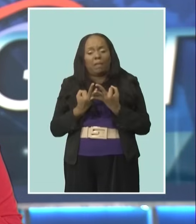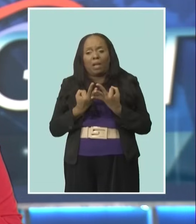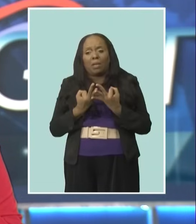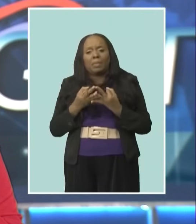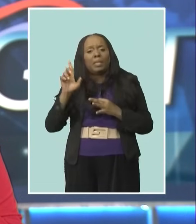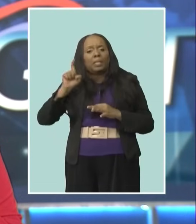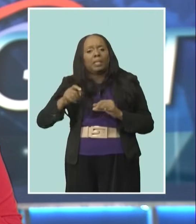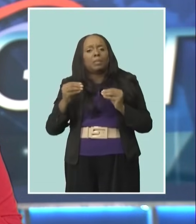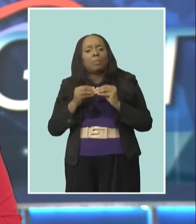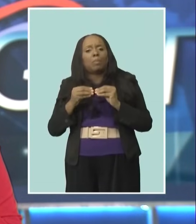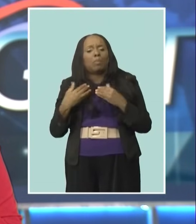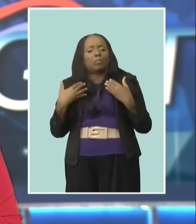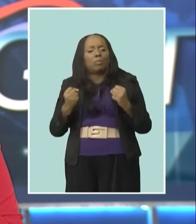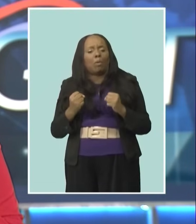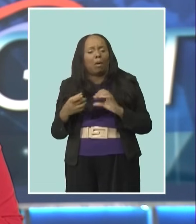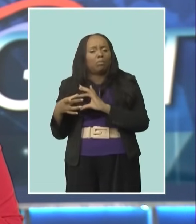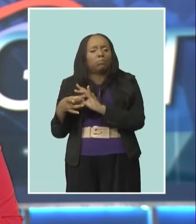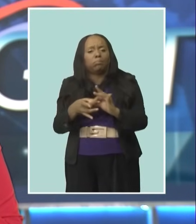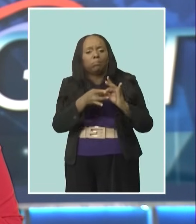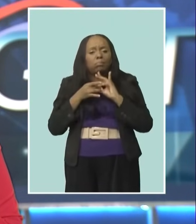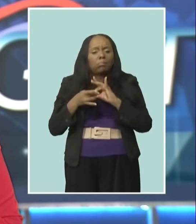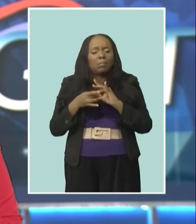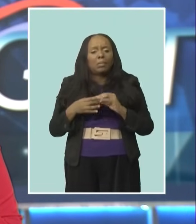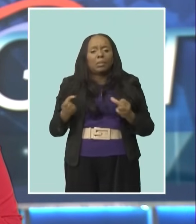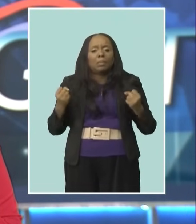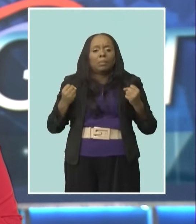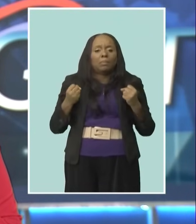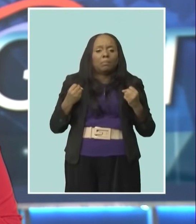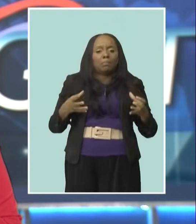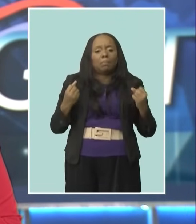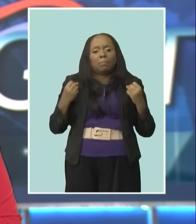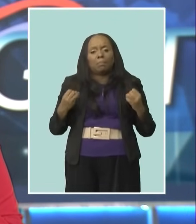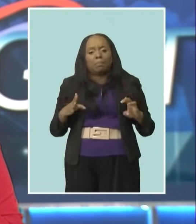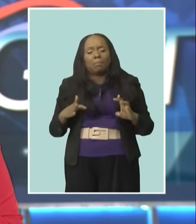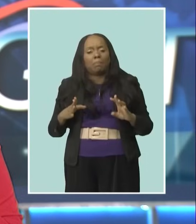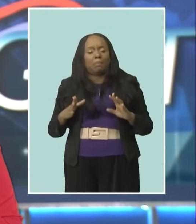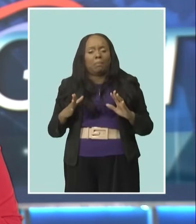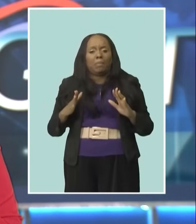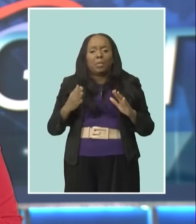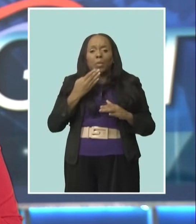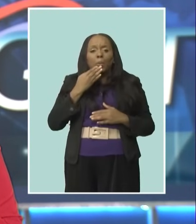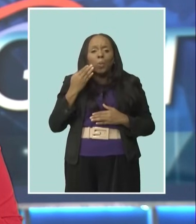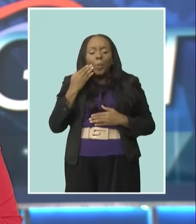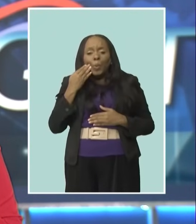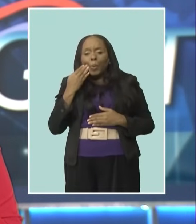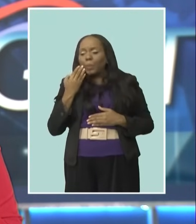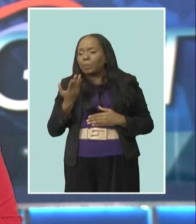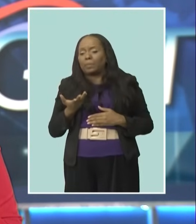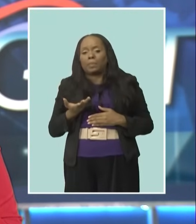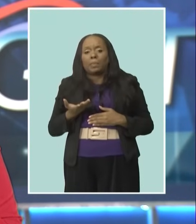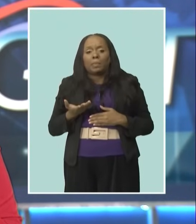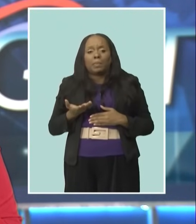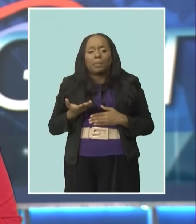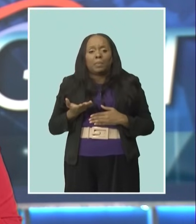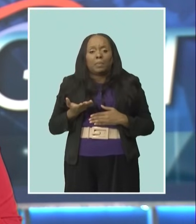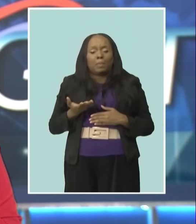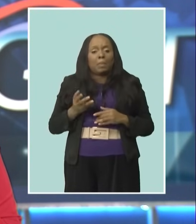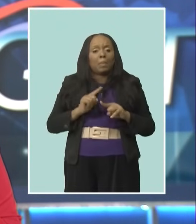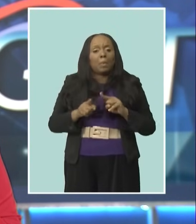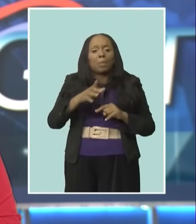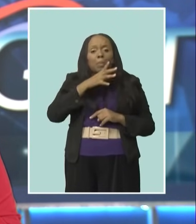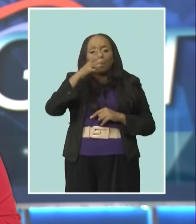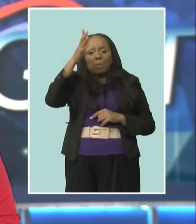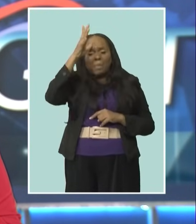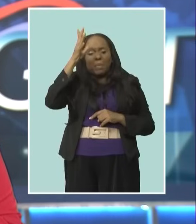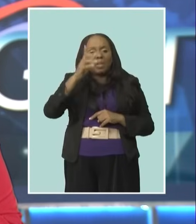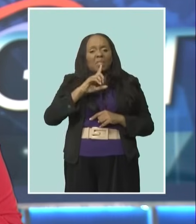family unit in Barbados. She notes there are too many households where parents are abdicating their responsibility for